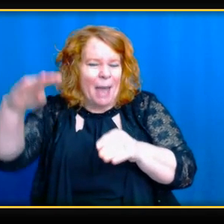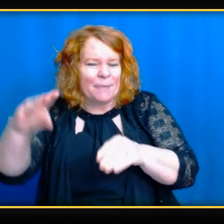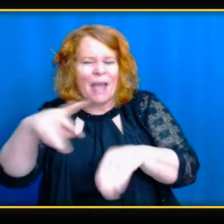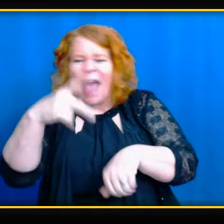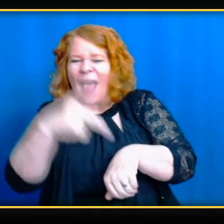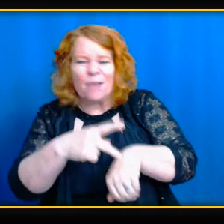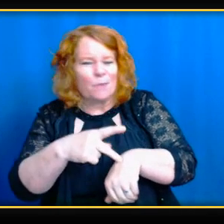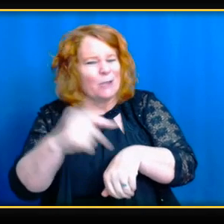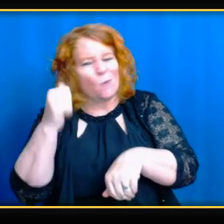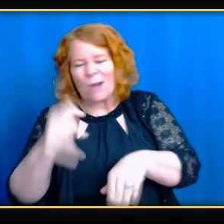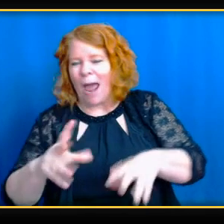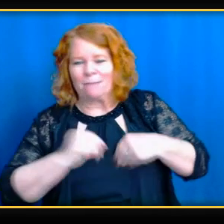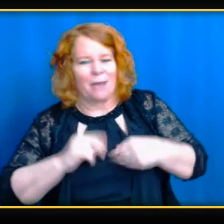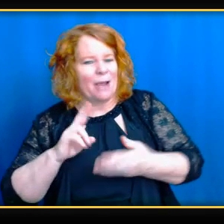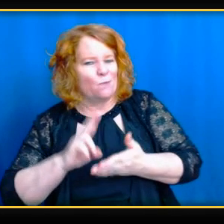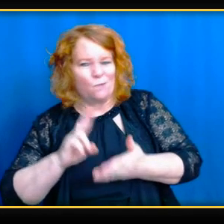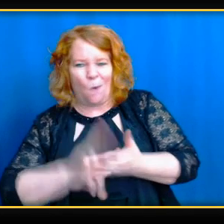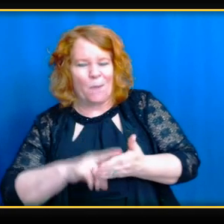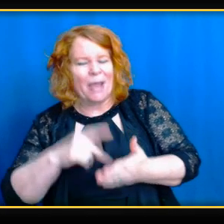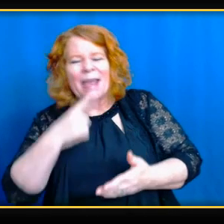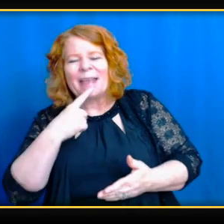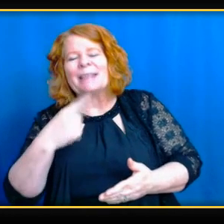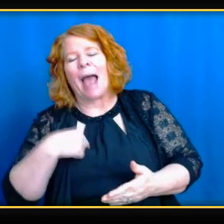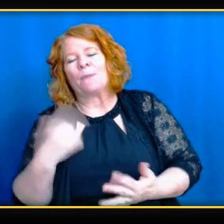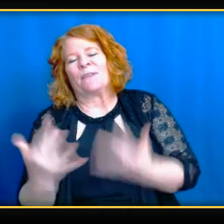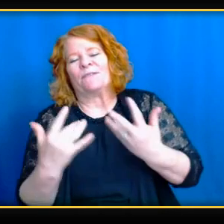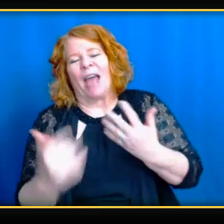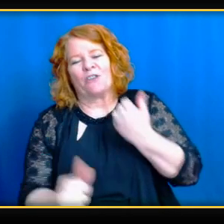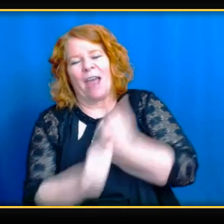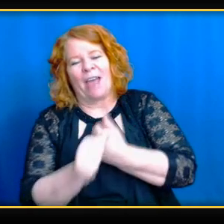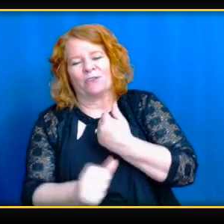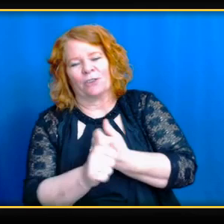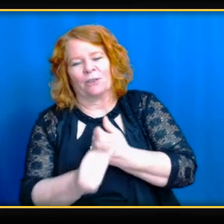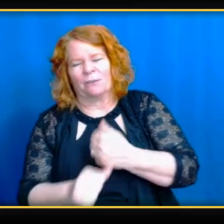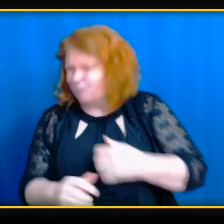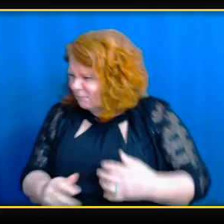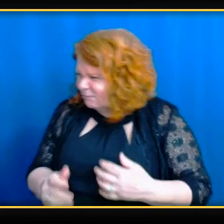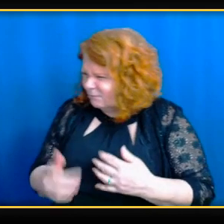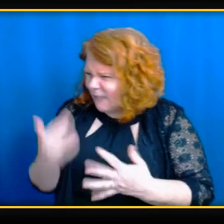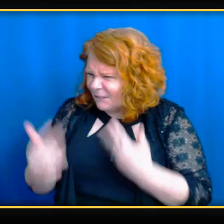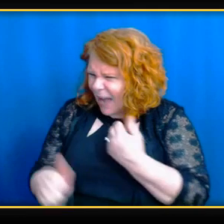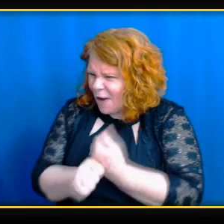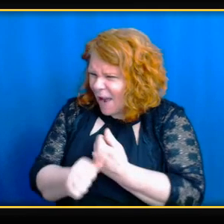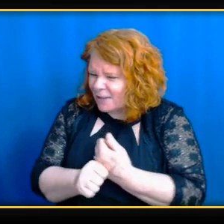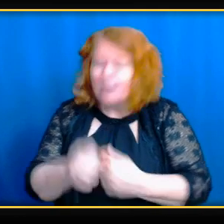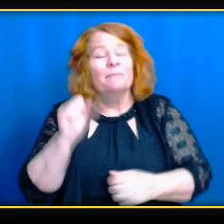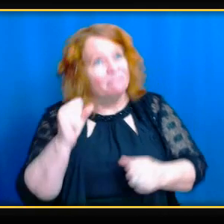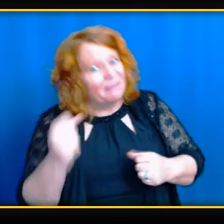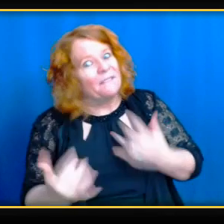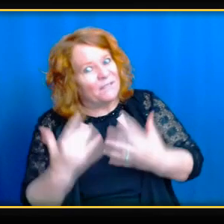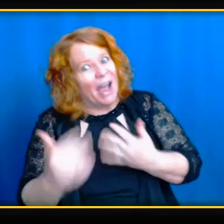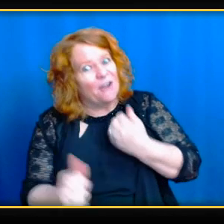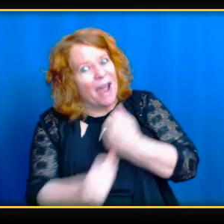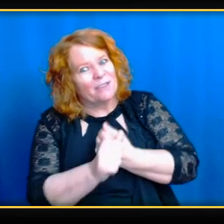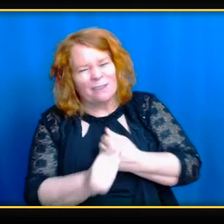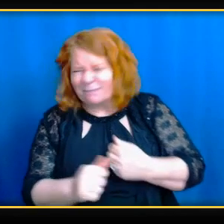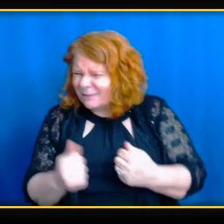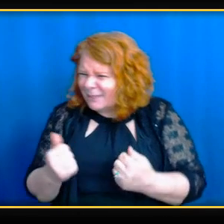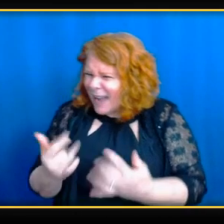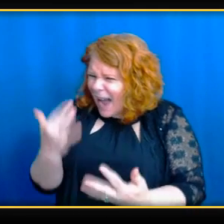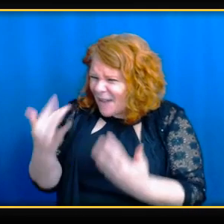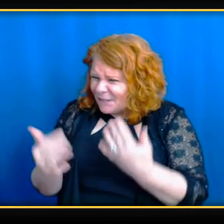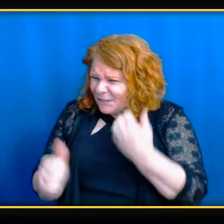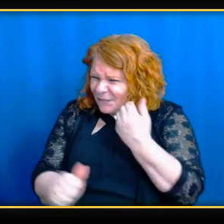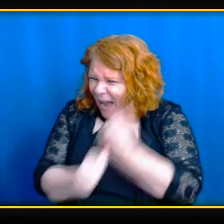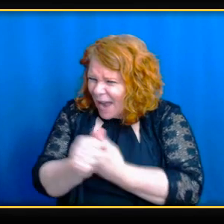me because he said I was a fire hazard. So I was a fire hazard. A fire hazard because